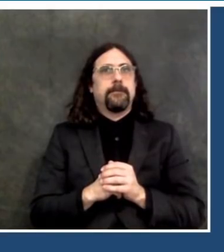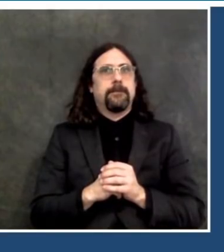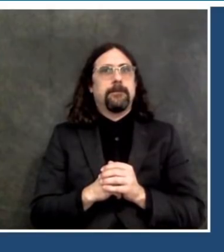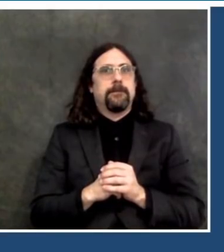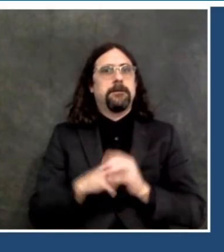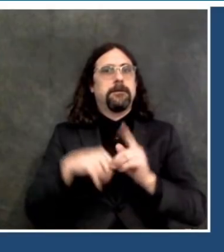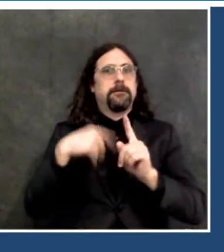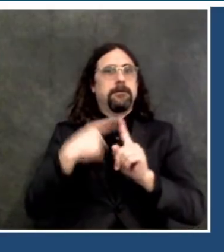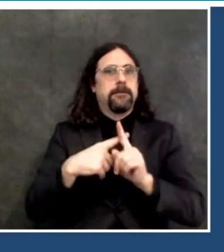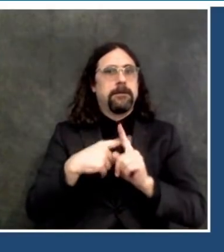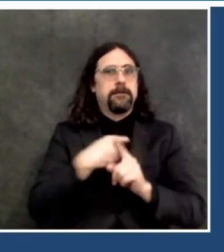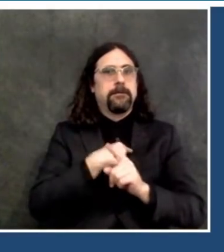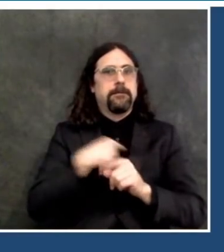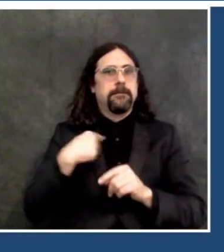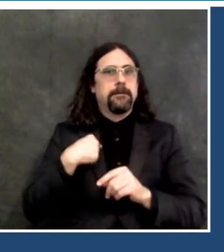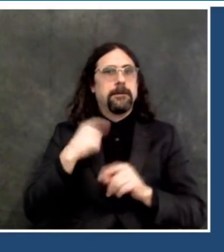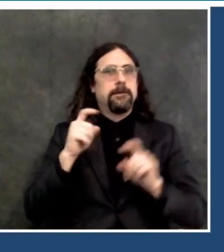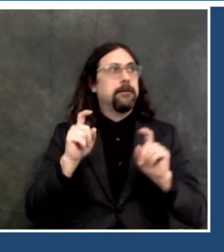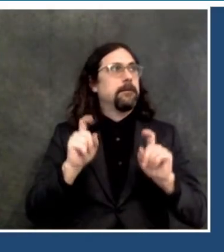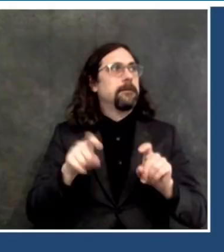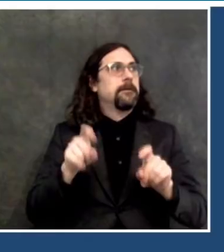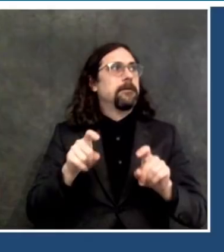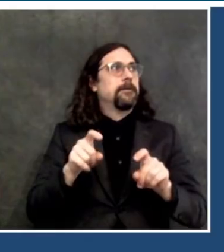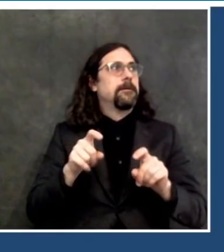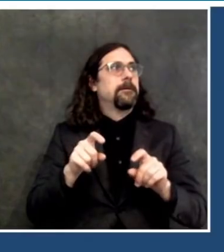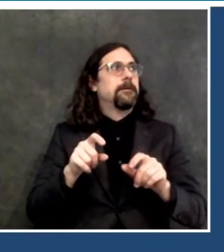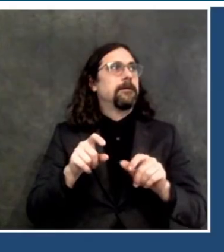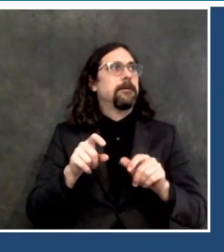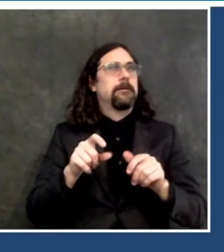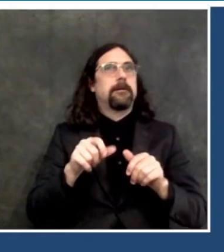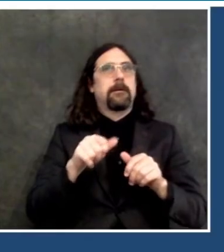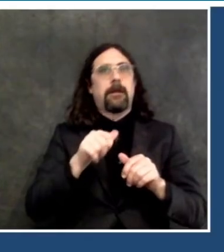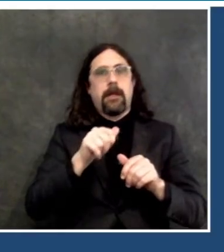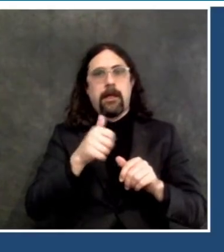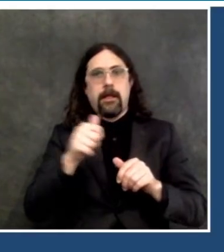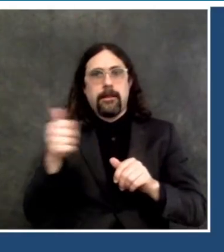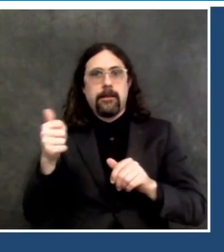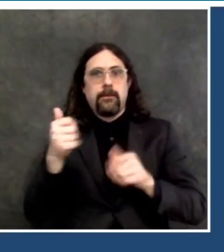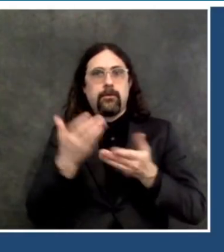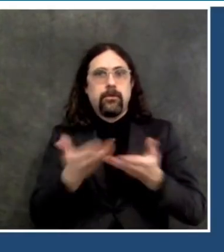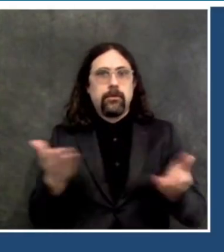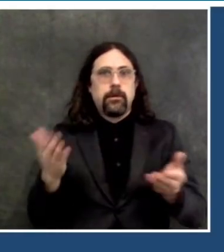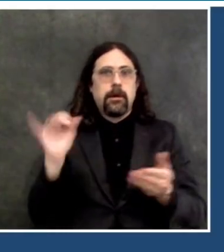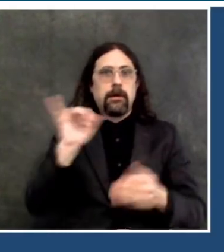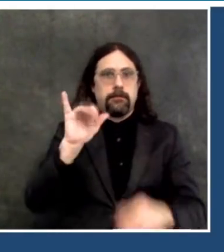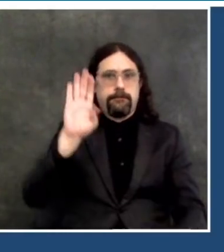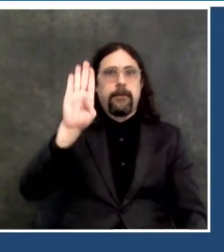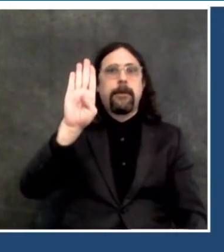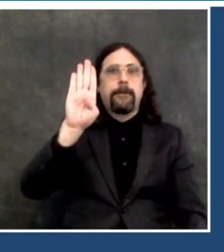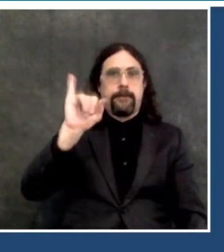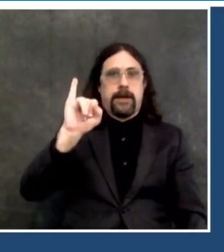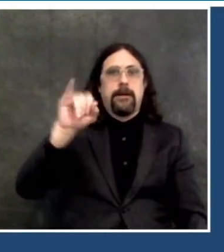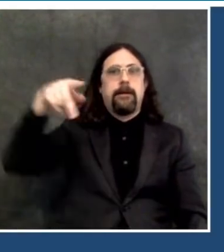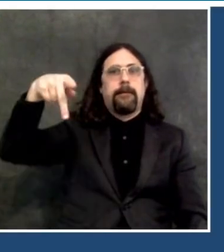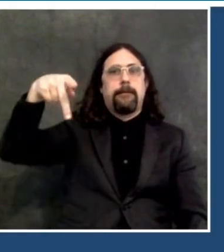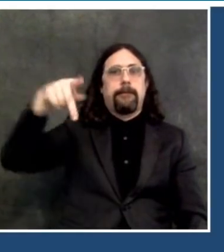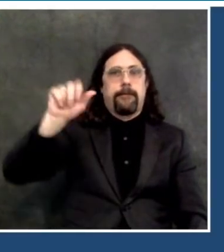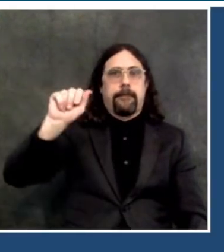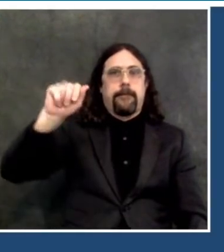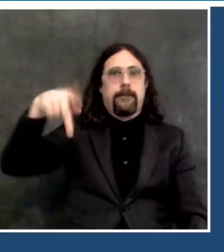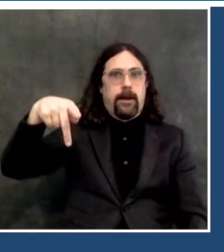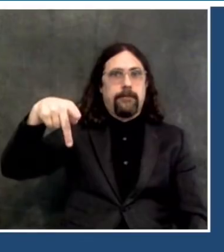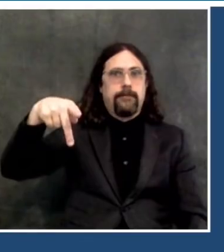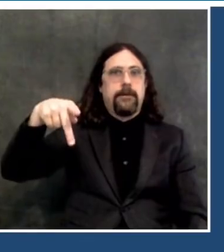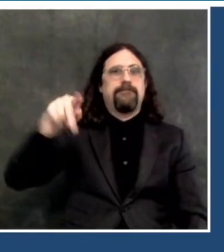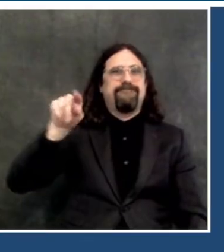are something that could be really helpful in ensuring that for some patients, they can be kept off the ventilators, or